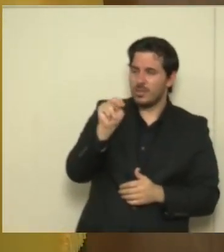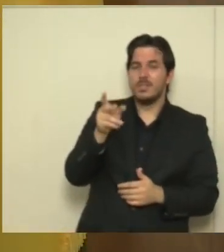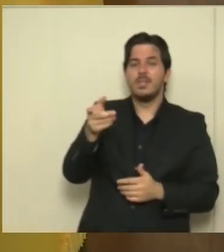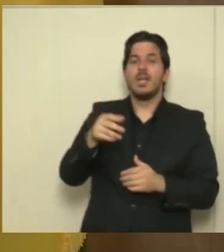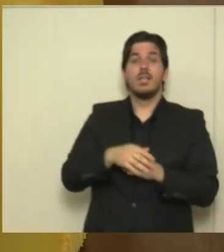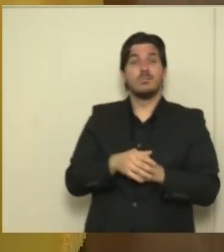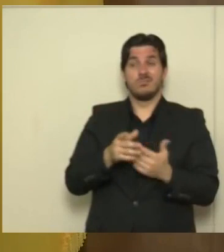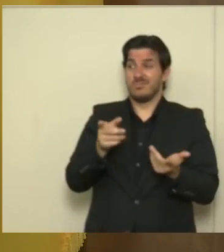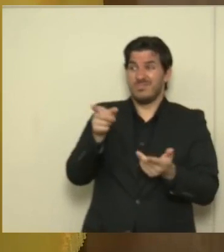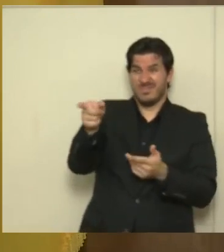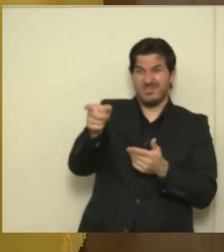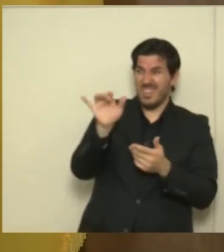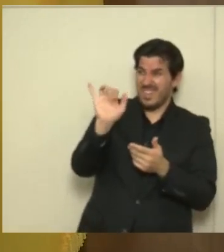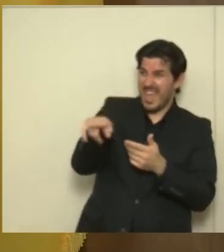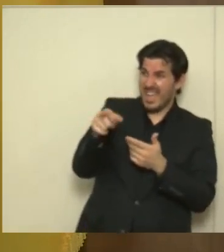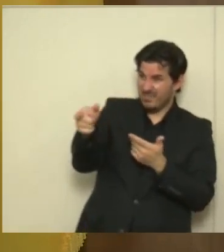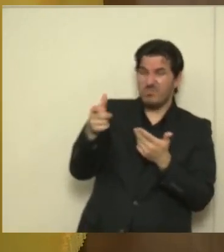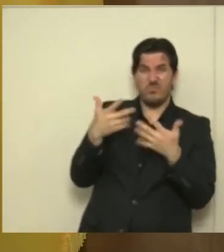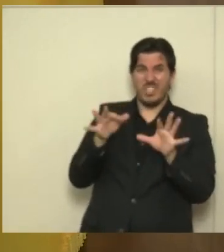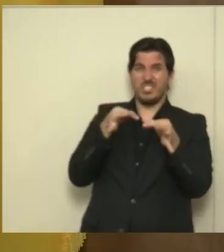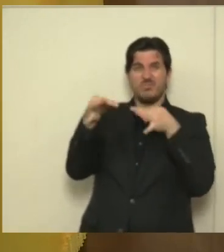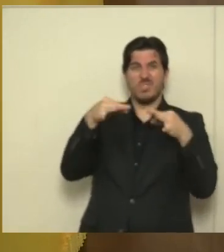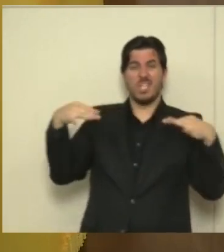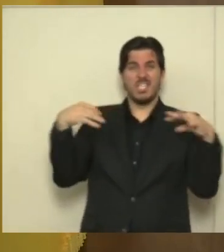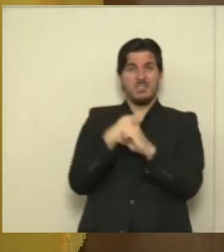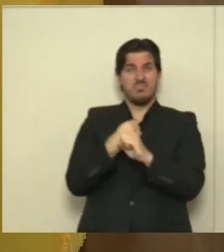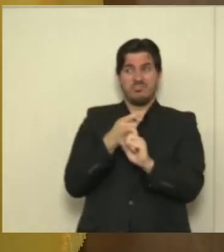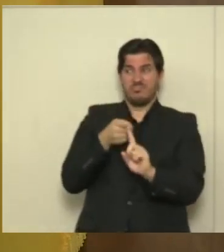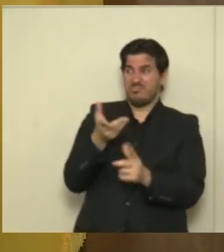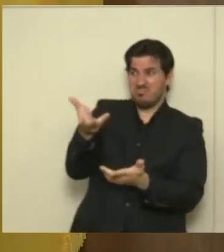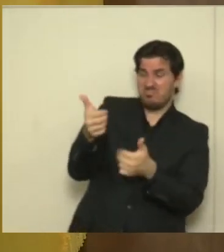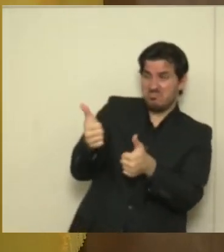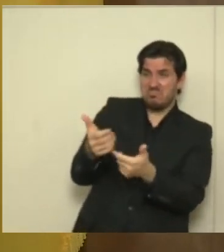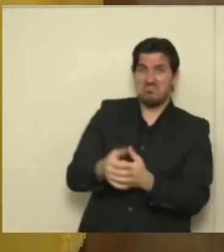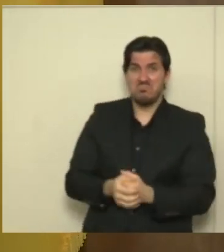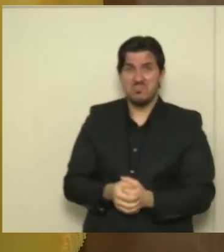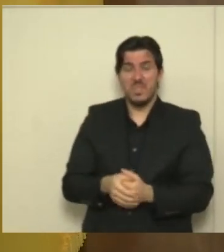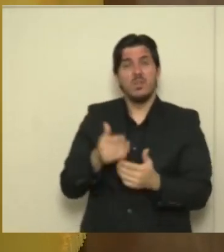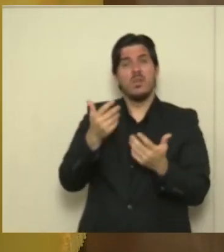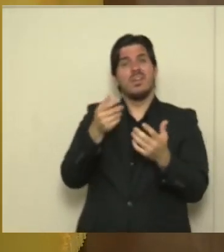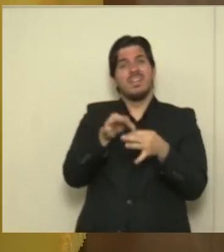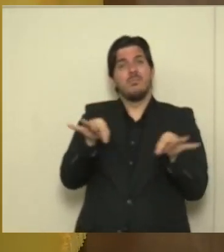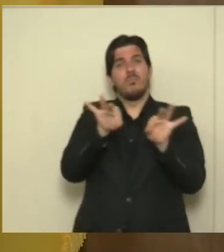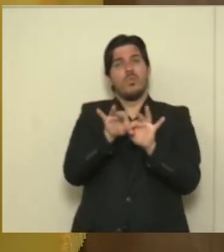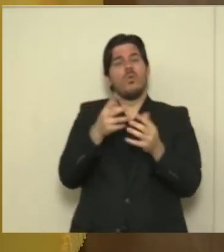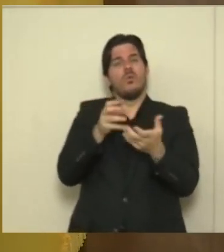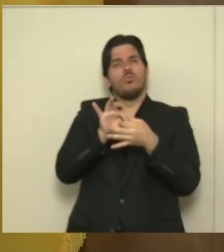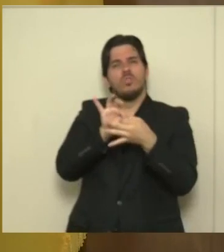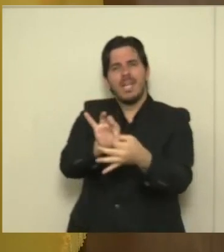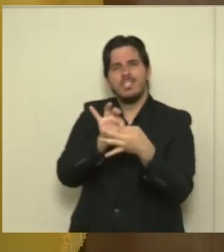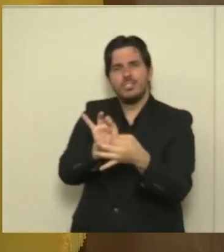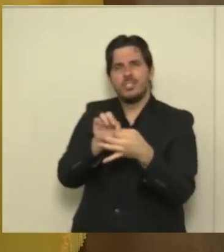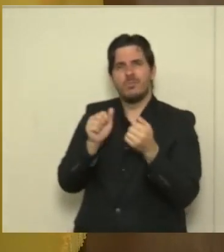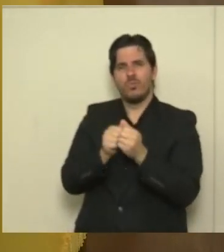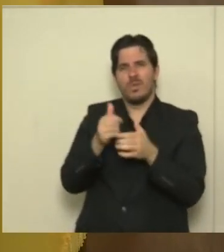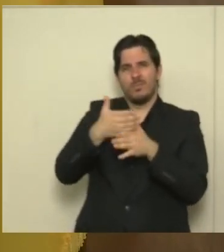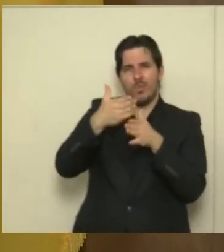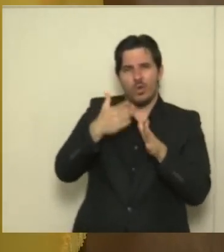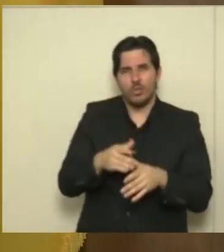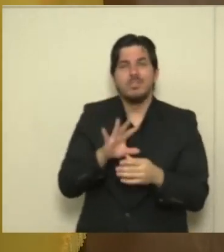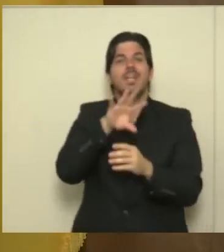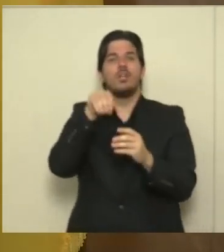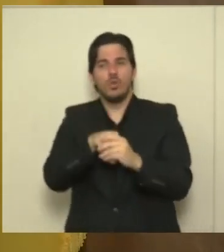described that process. We want to have a relationship with our partners, including